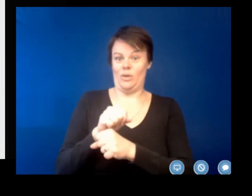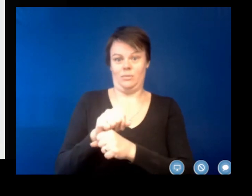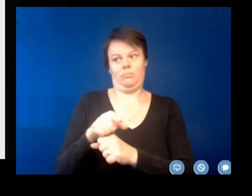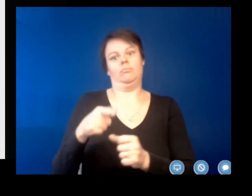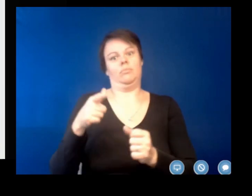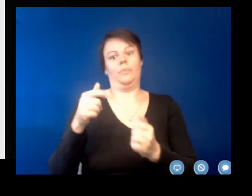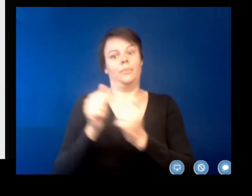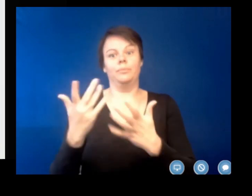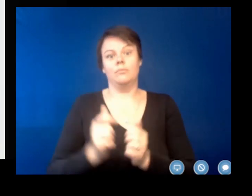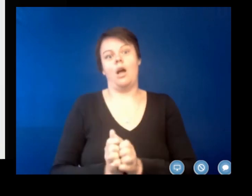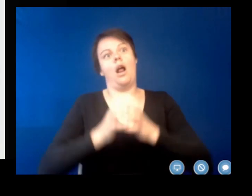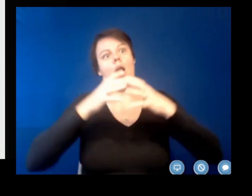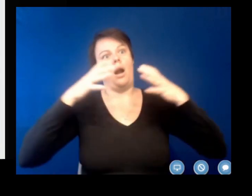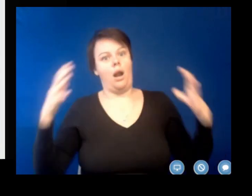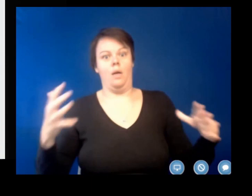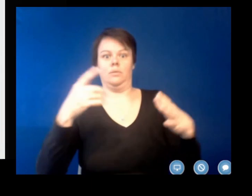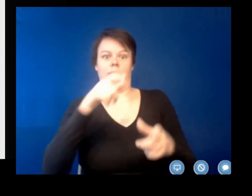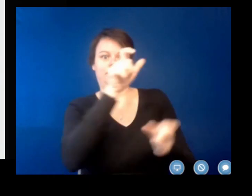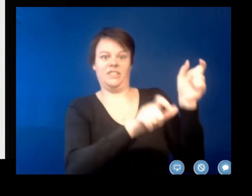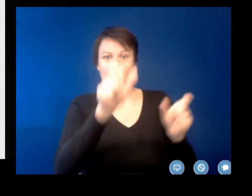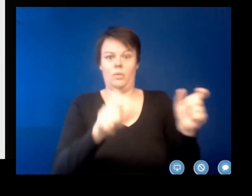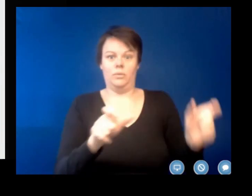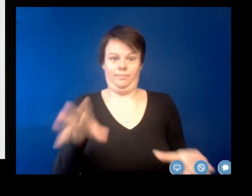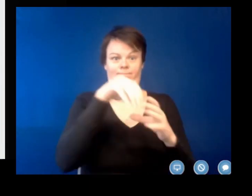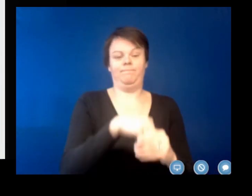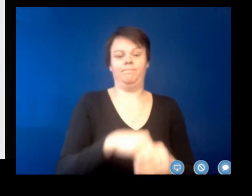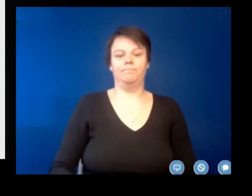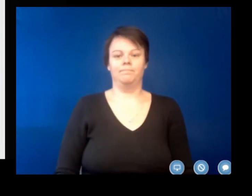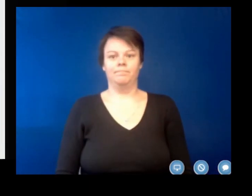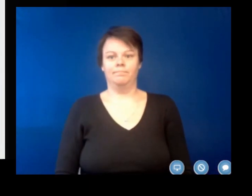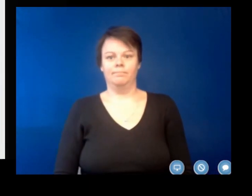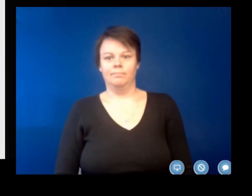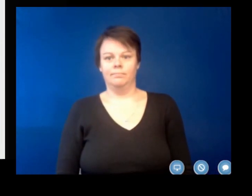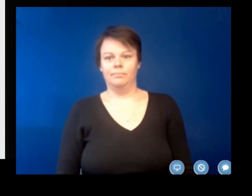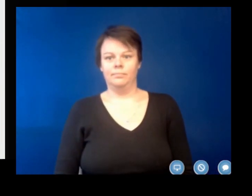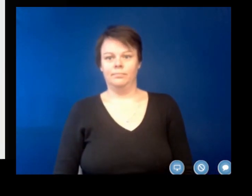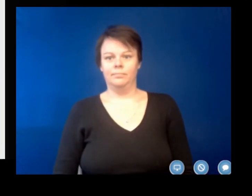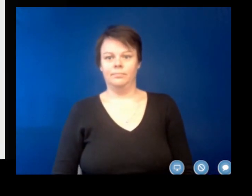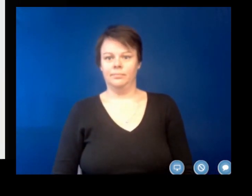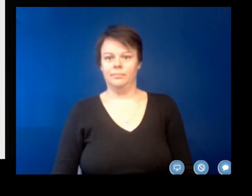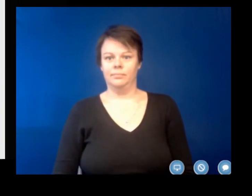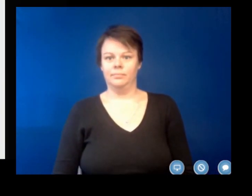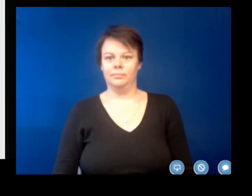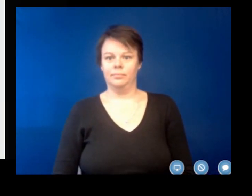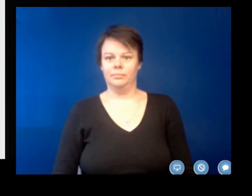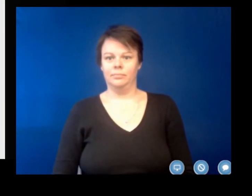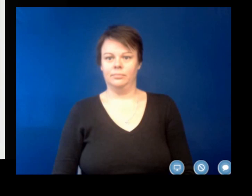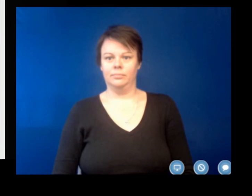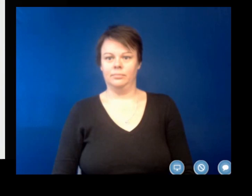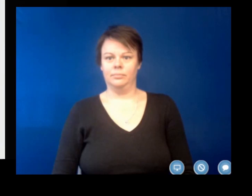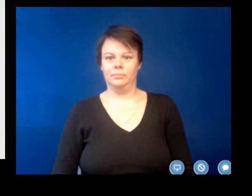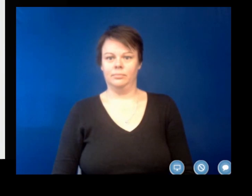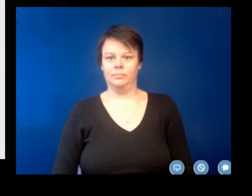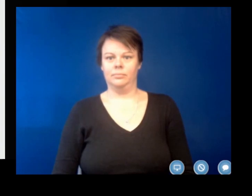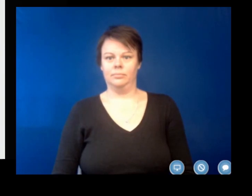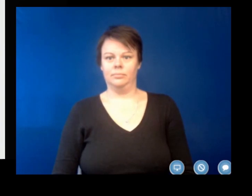And this definition says it is an education that opens people's eyes and minds to the realities of the world